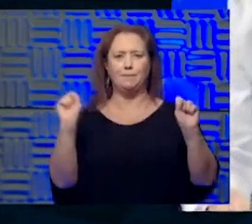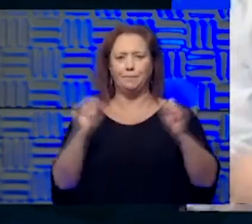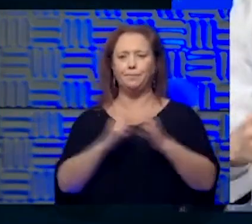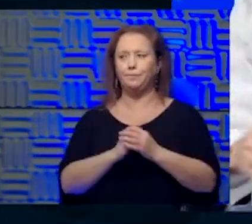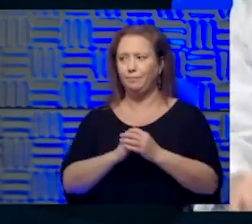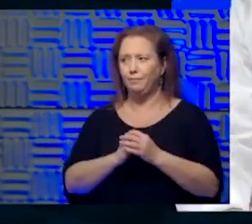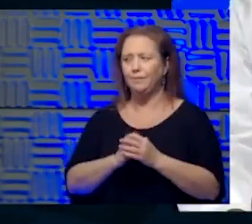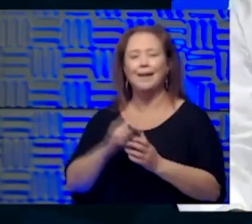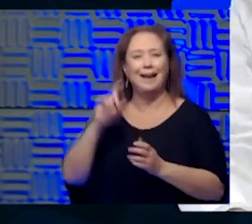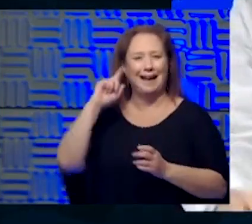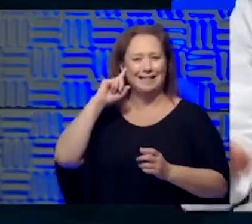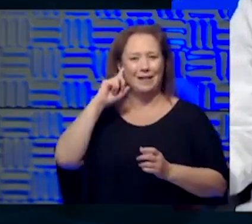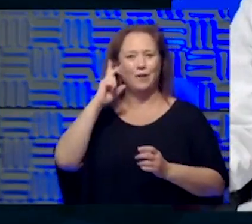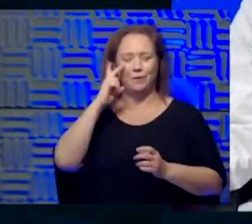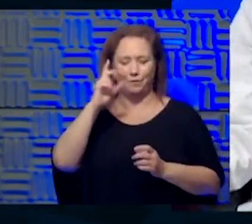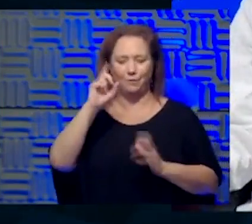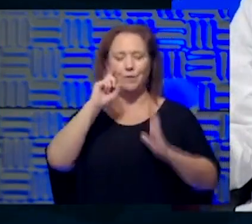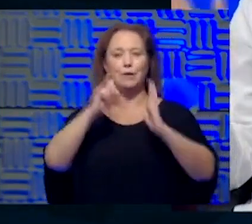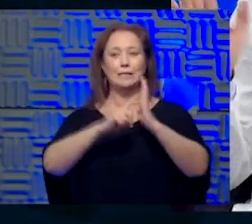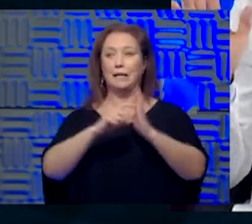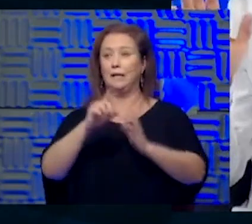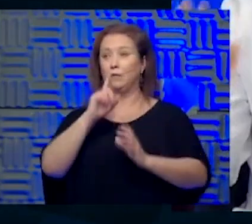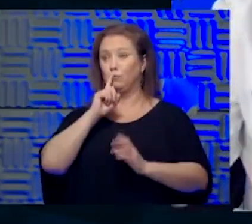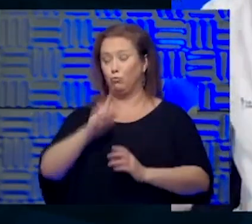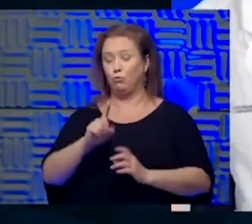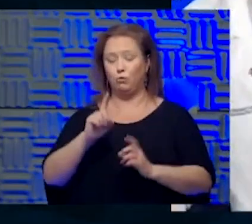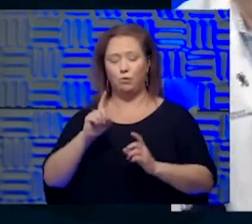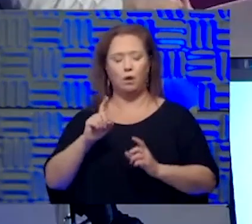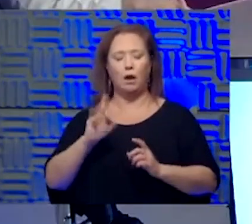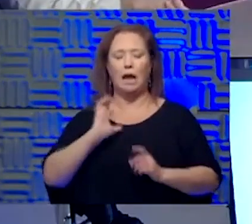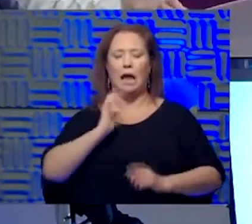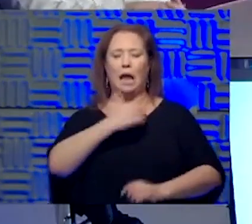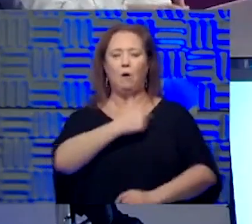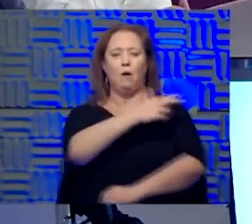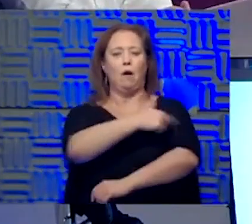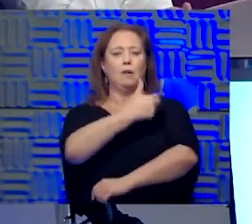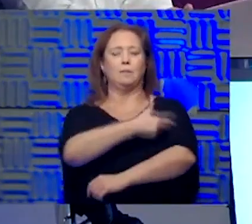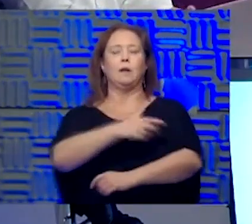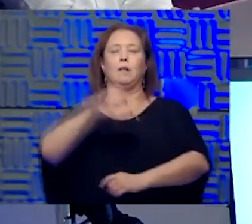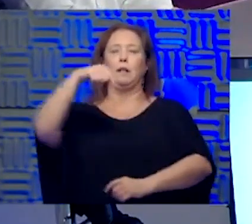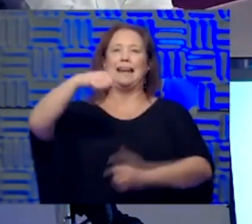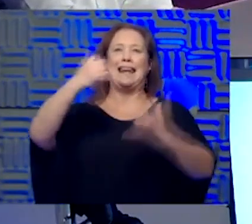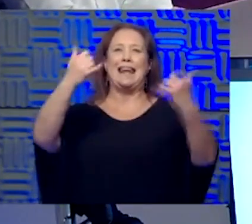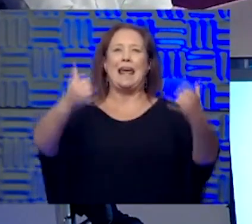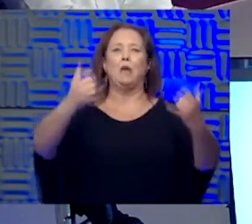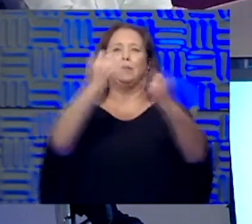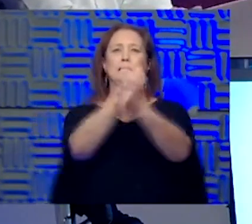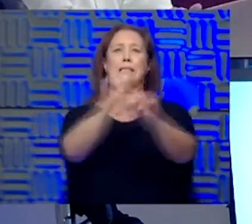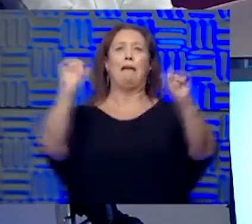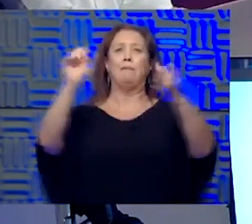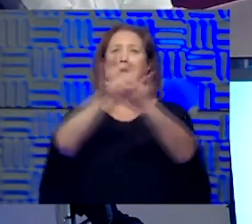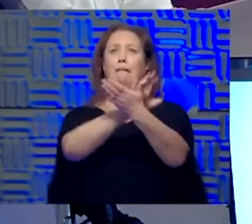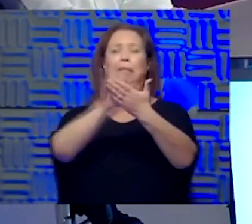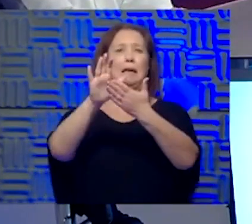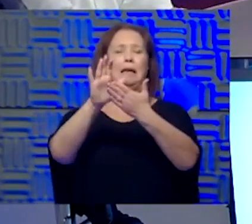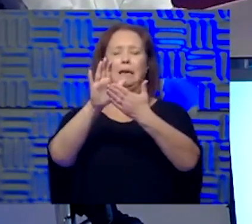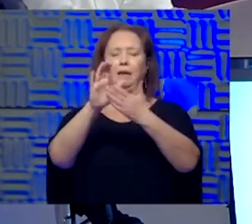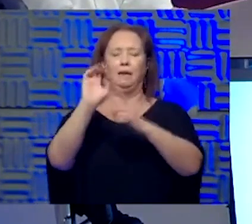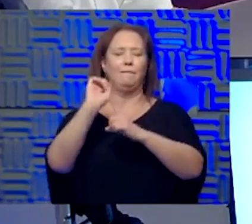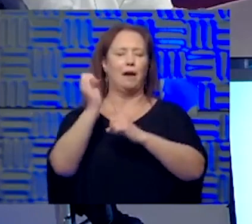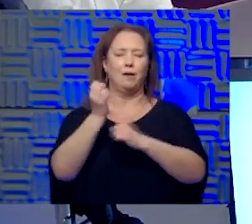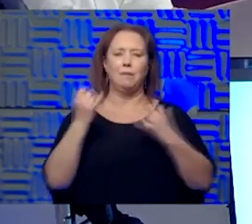yes when we were talking about that, and it is true, Dana. We've never been a better, safer, cleaner environment.